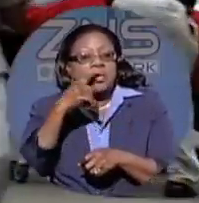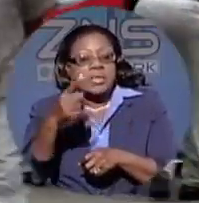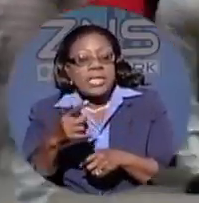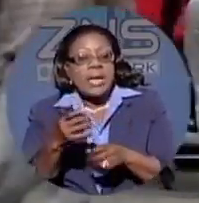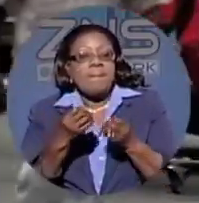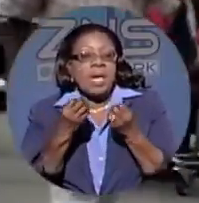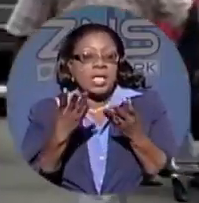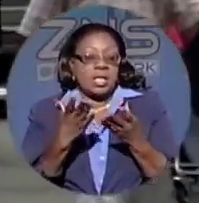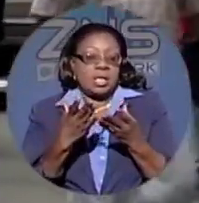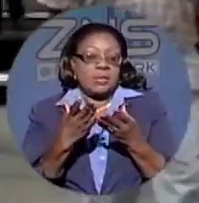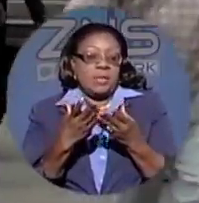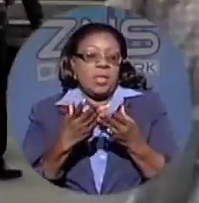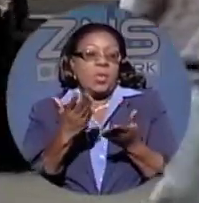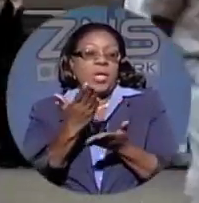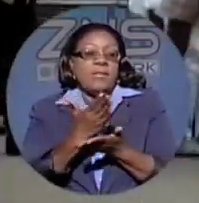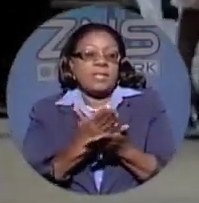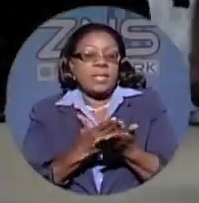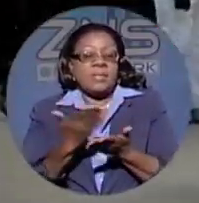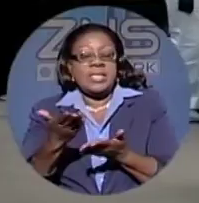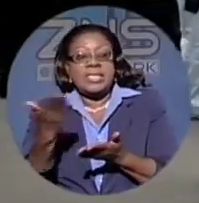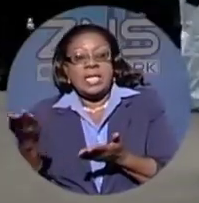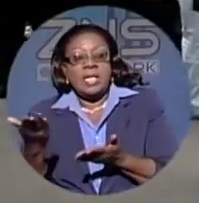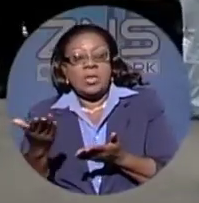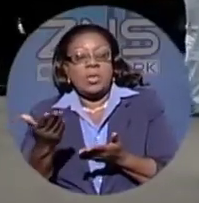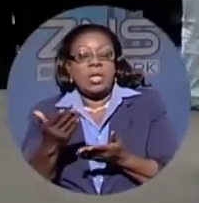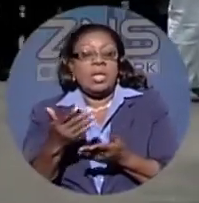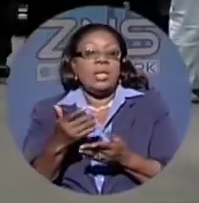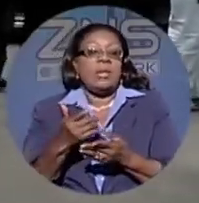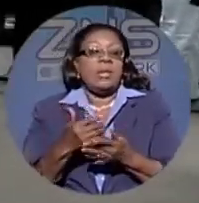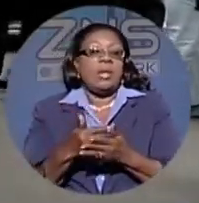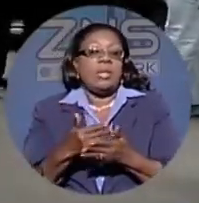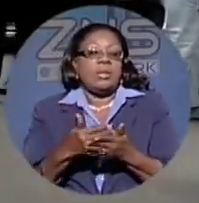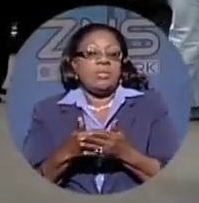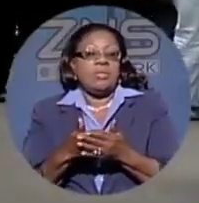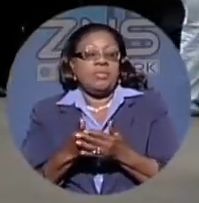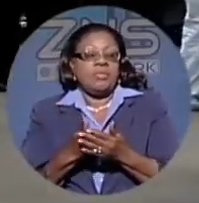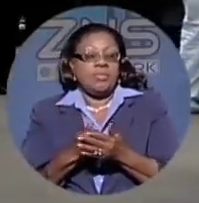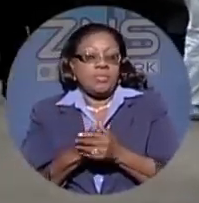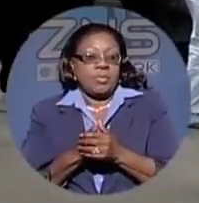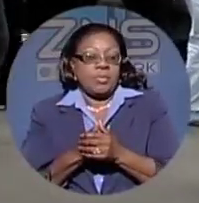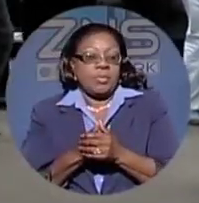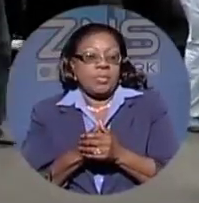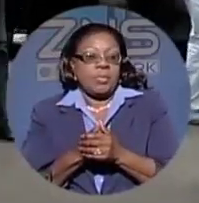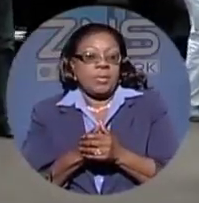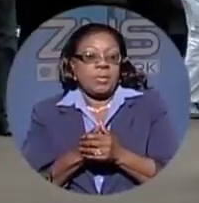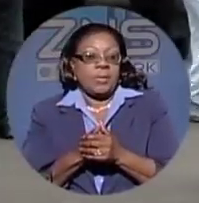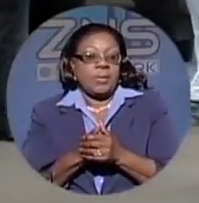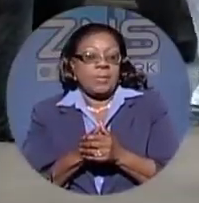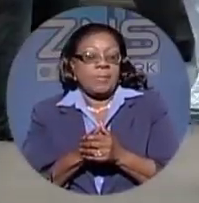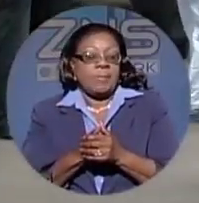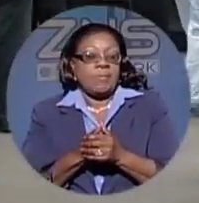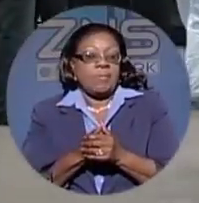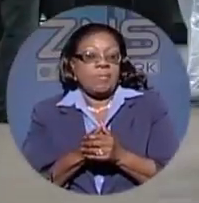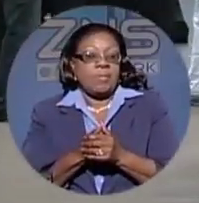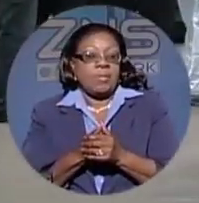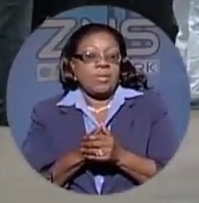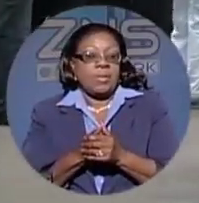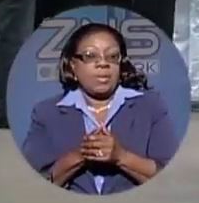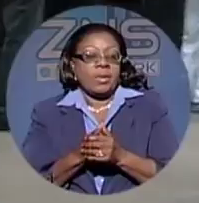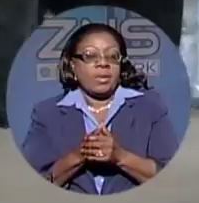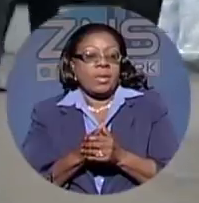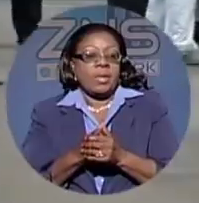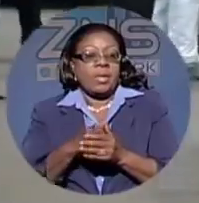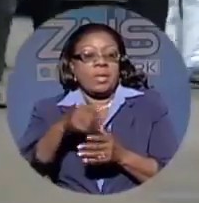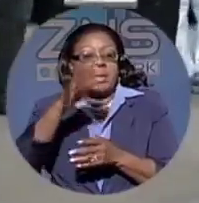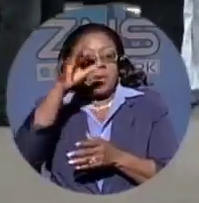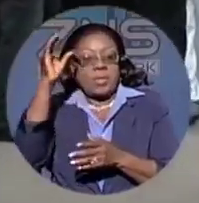you. It is premature, and we're not going to make mistakes at this early stage of this investigation. Are you satisfied, Commissioner,